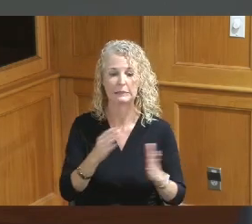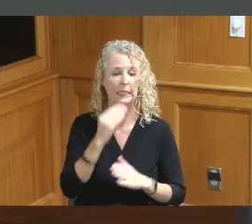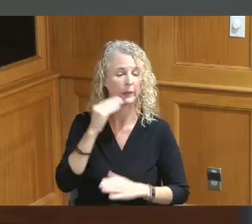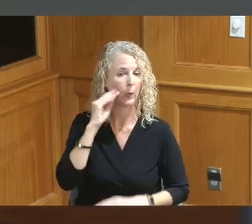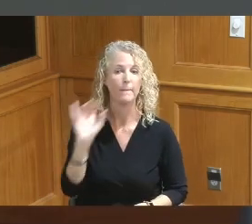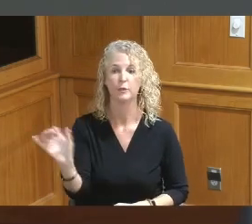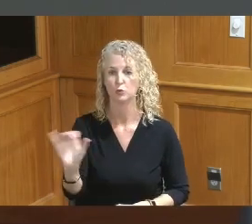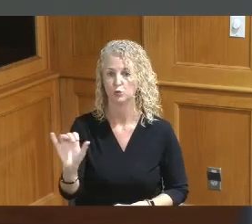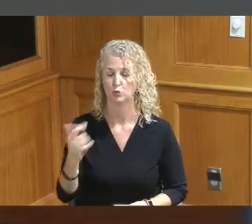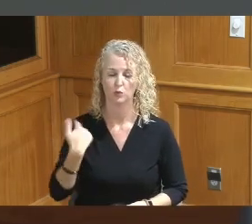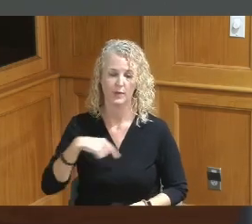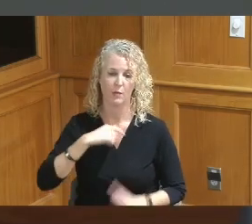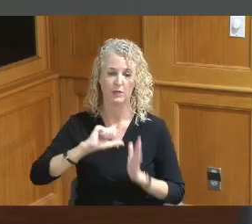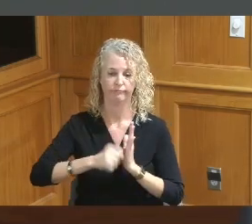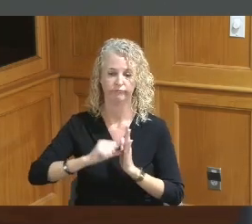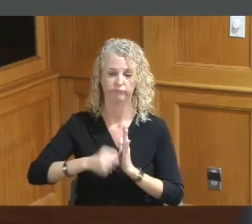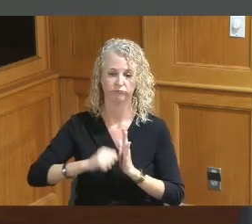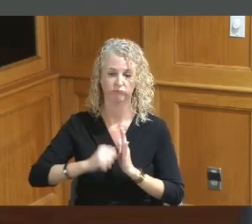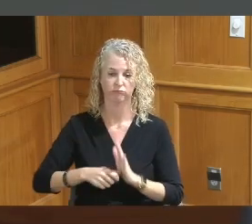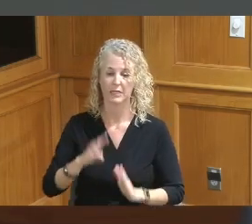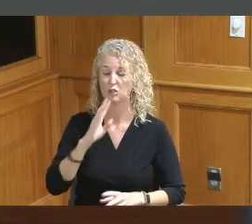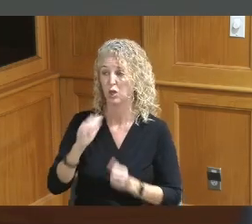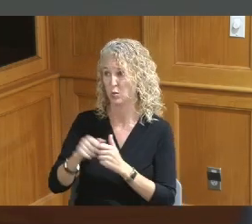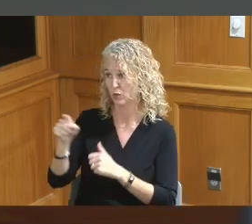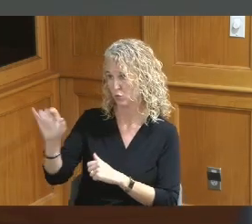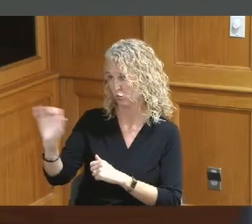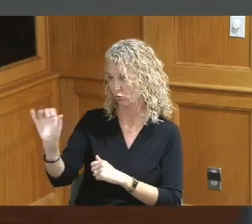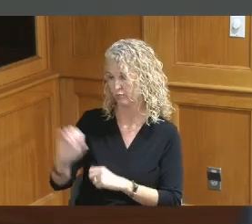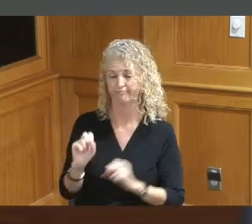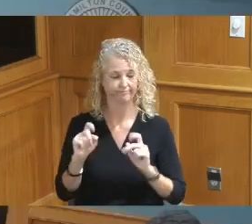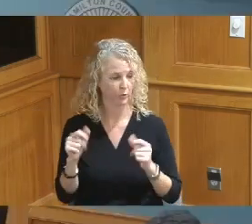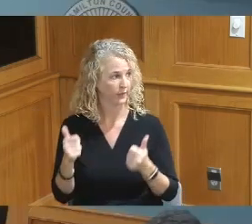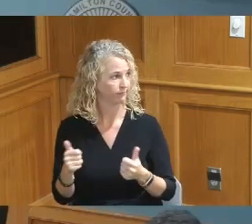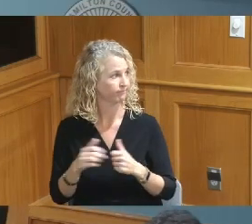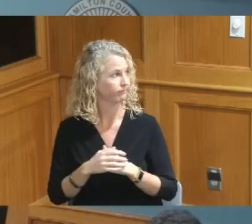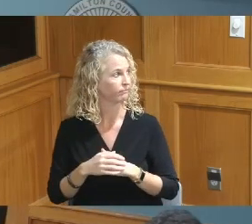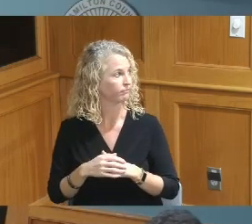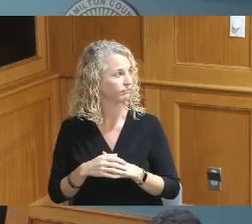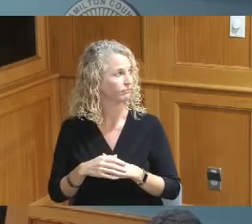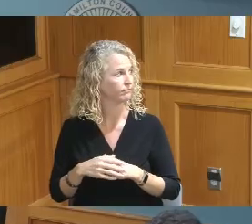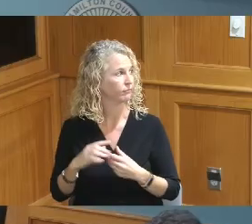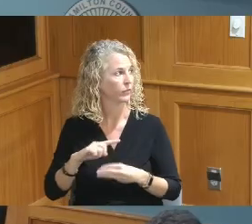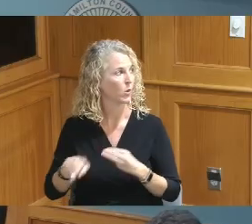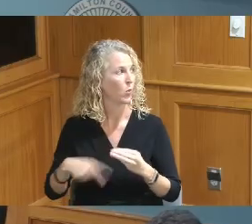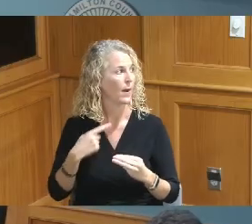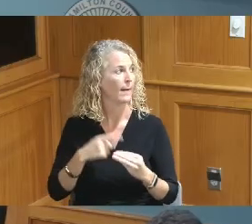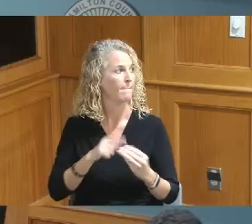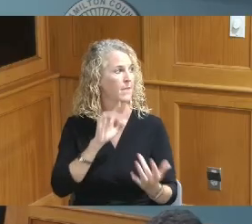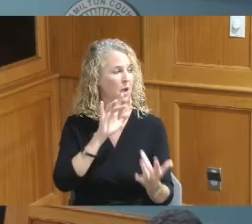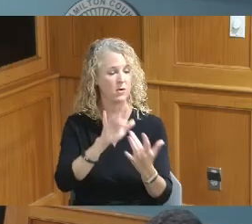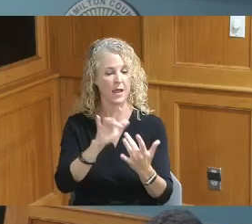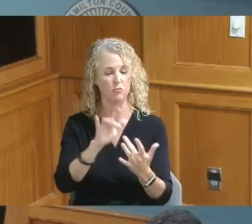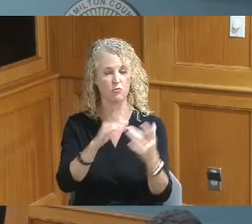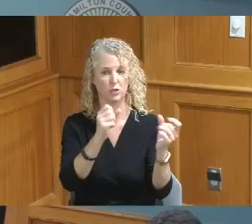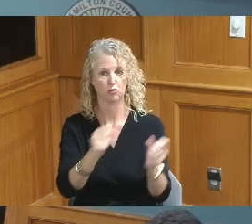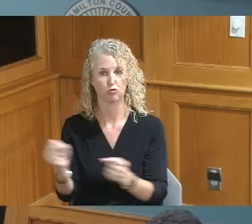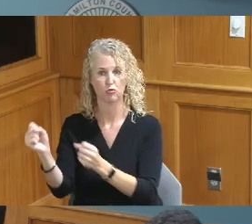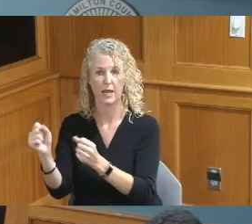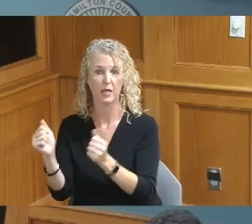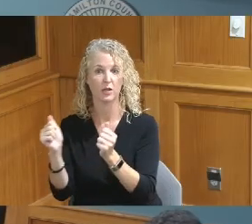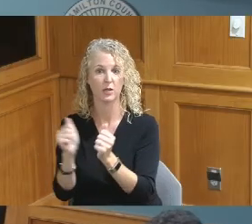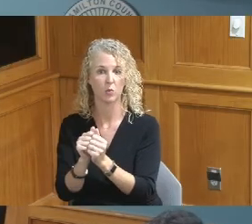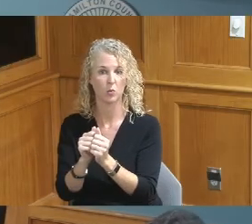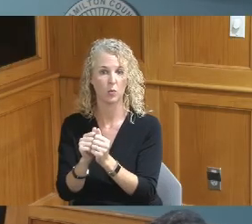side as well. So, and then we'll stay in touch with Luke and CDF on it. So. Okay. Outreach strategy, though, with